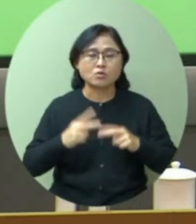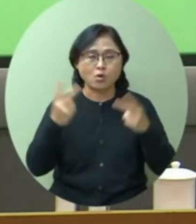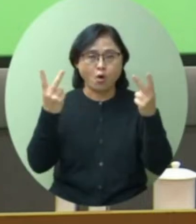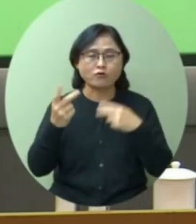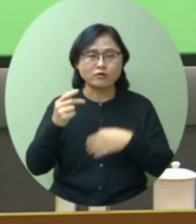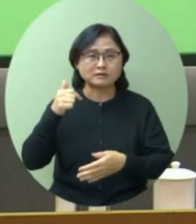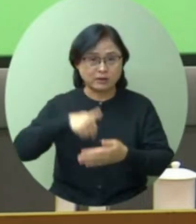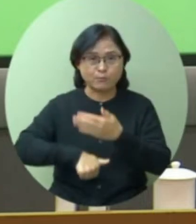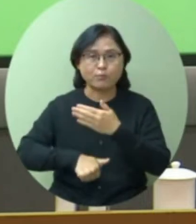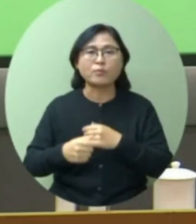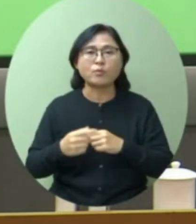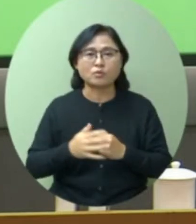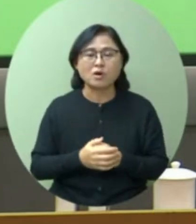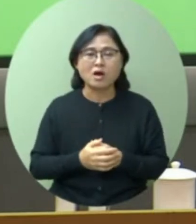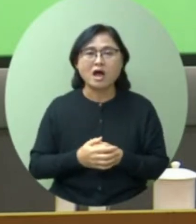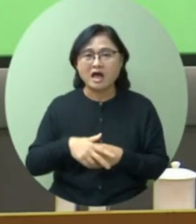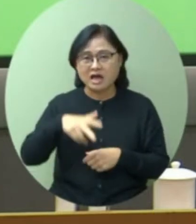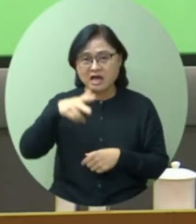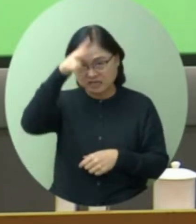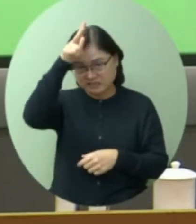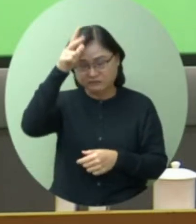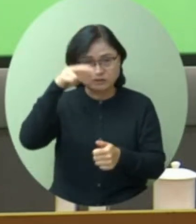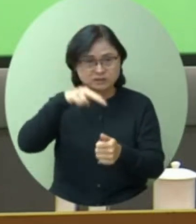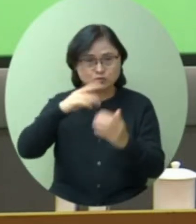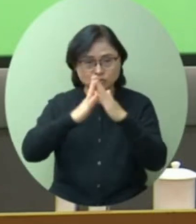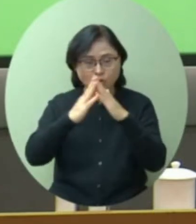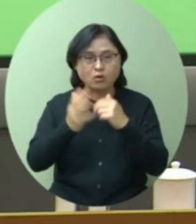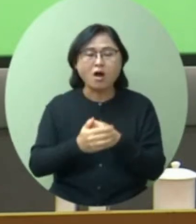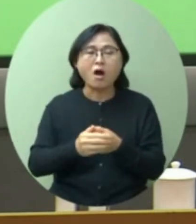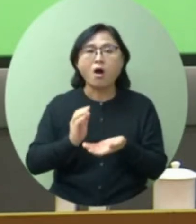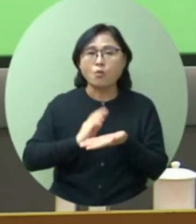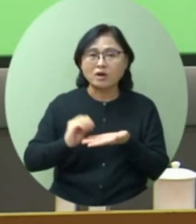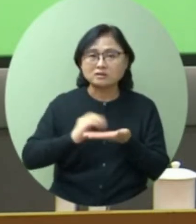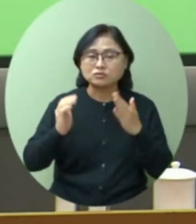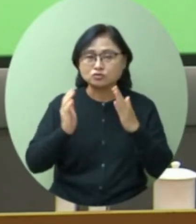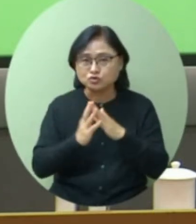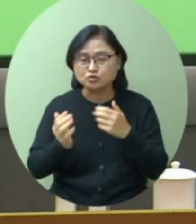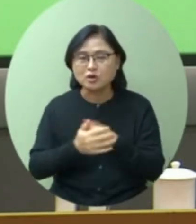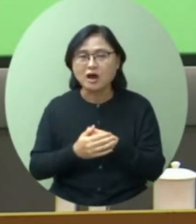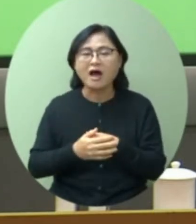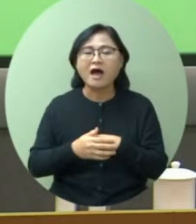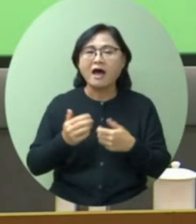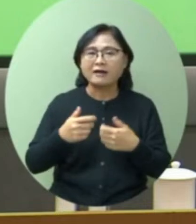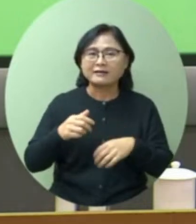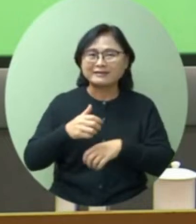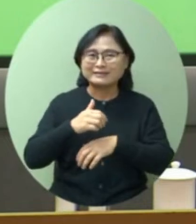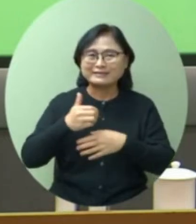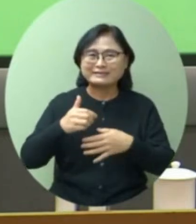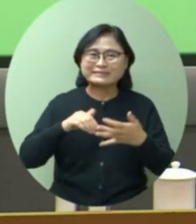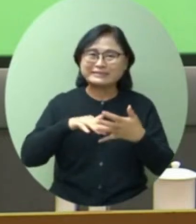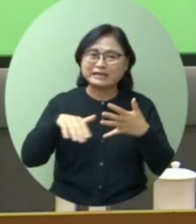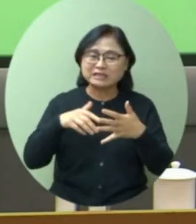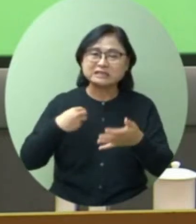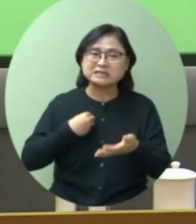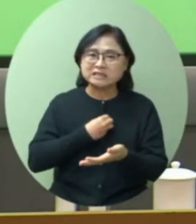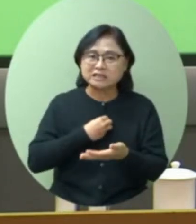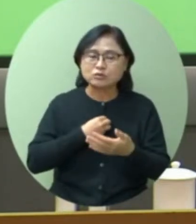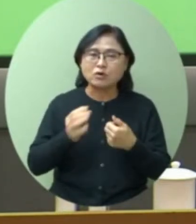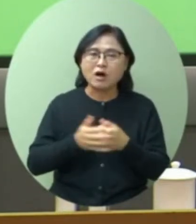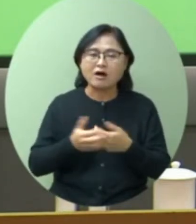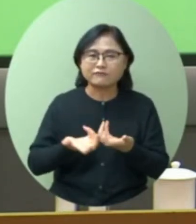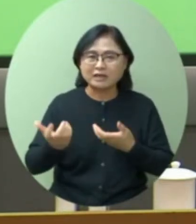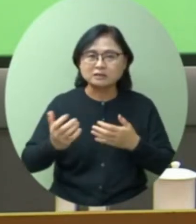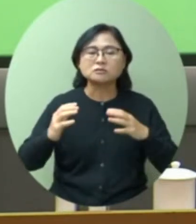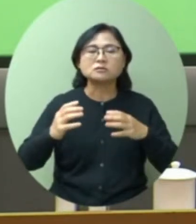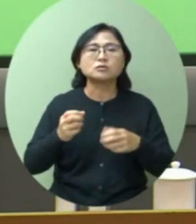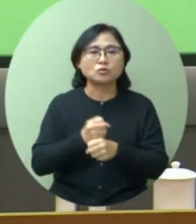also deepen reforms in our medical or healthcare system. There will be changes to the functions and division of labor at the